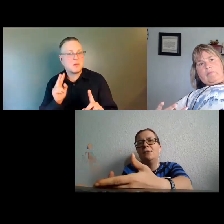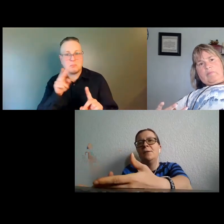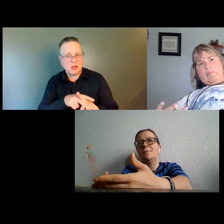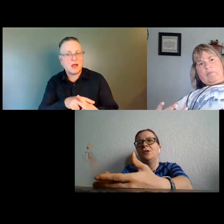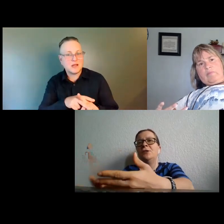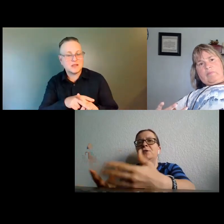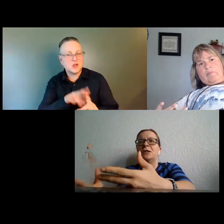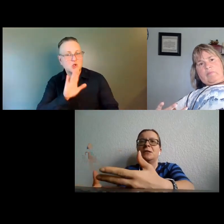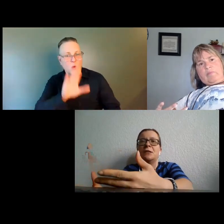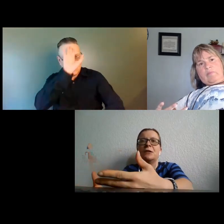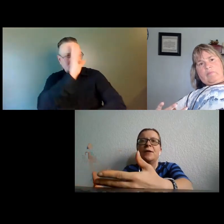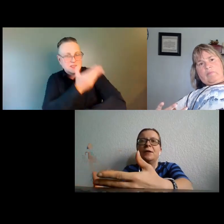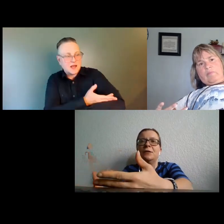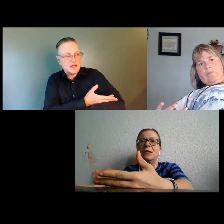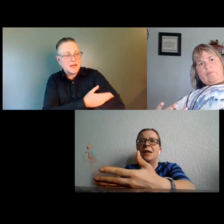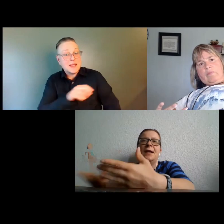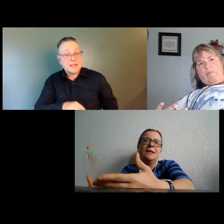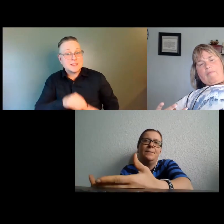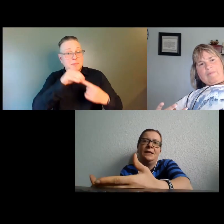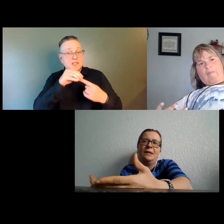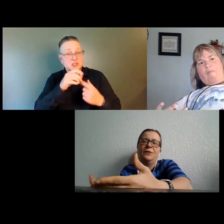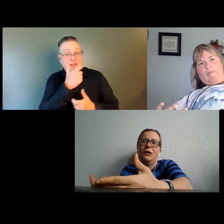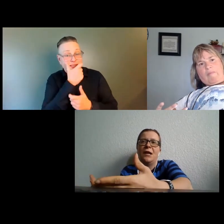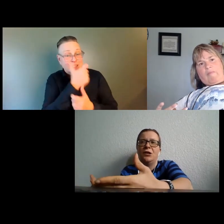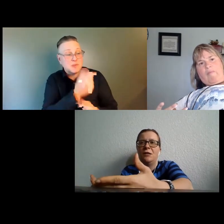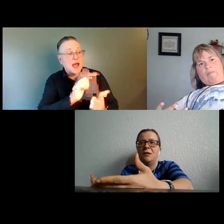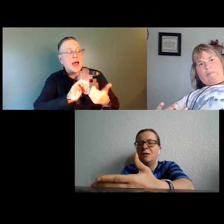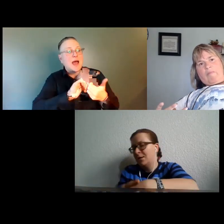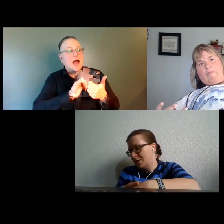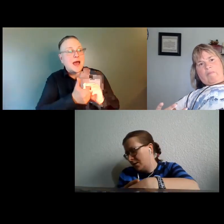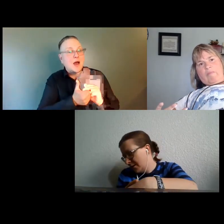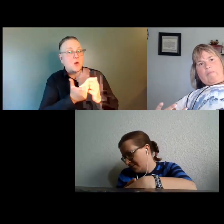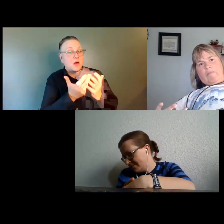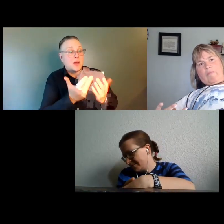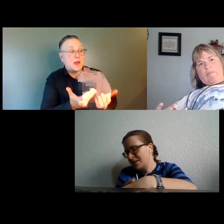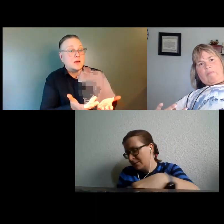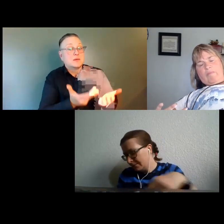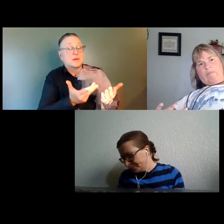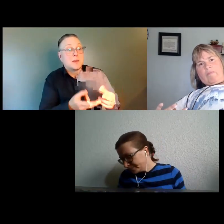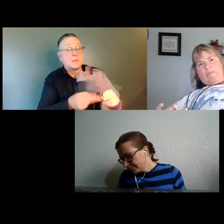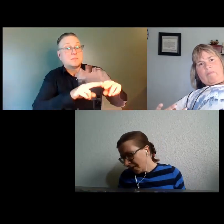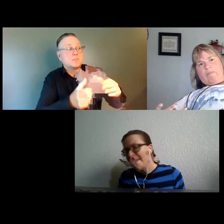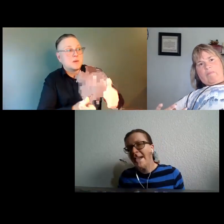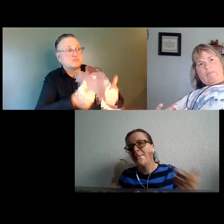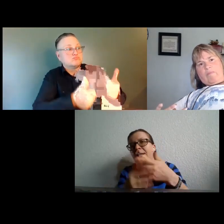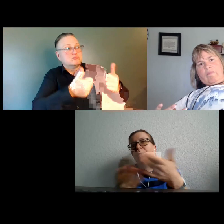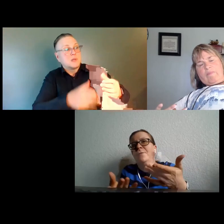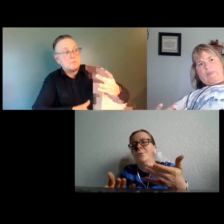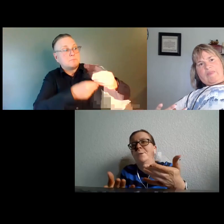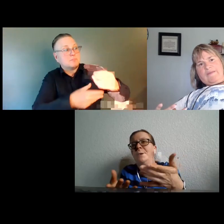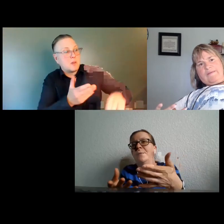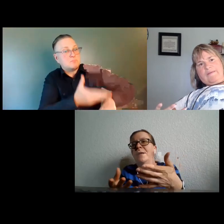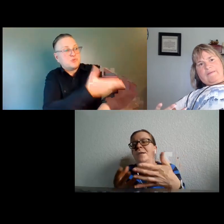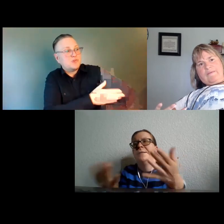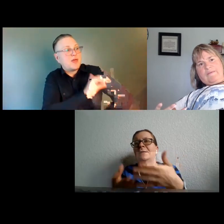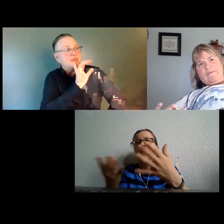can I use my special interests to serve others and as a basis for connection. And that way it would have